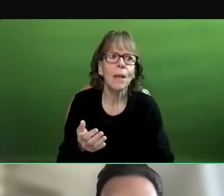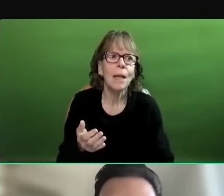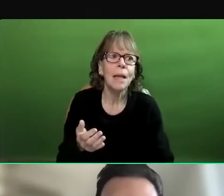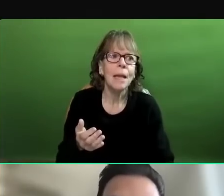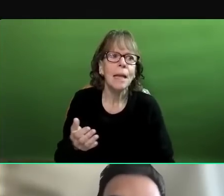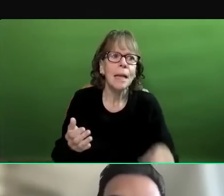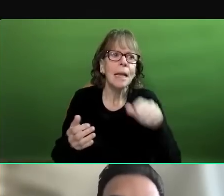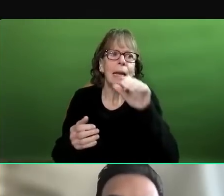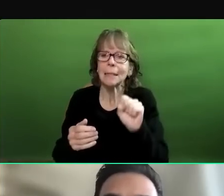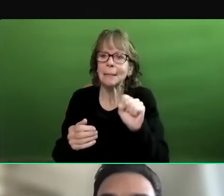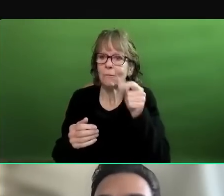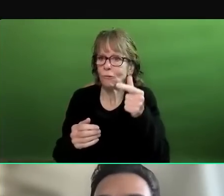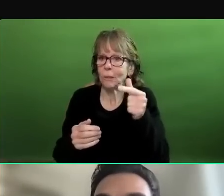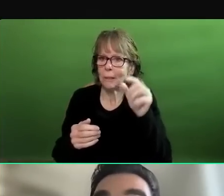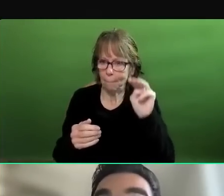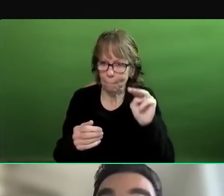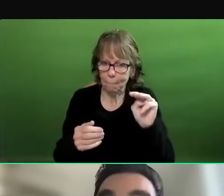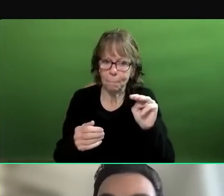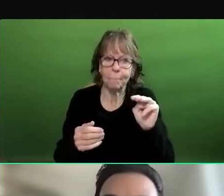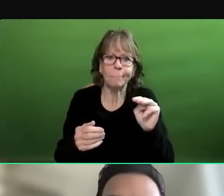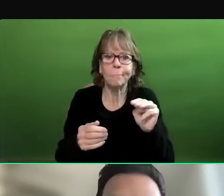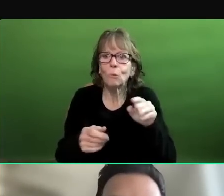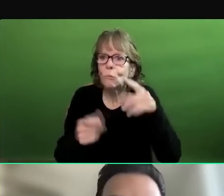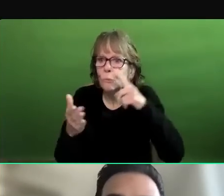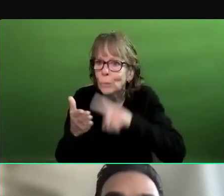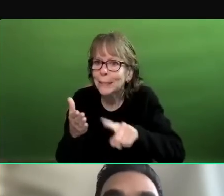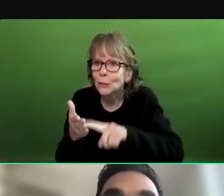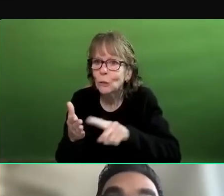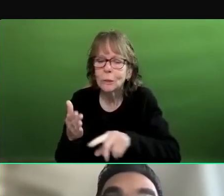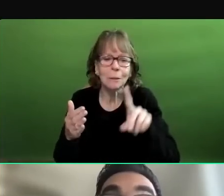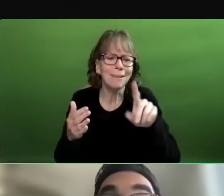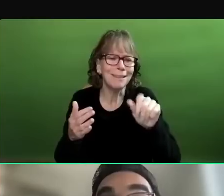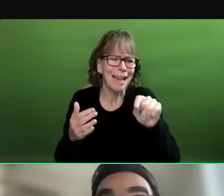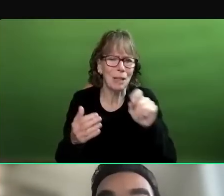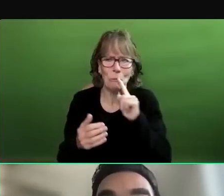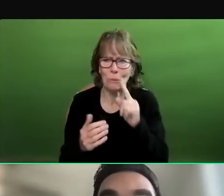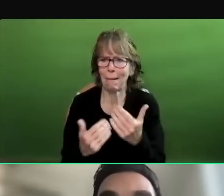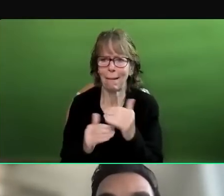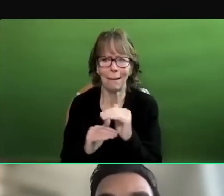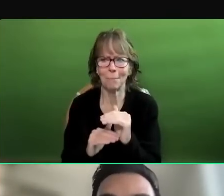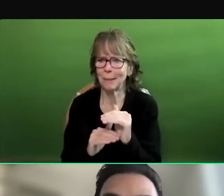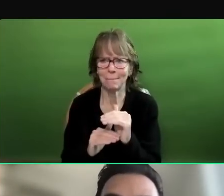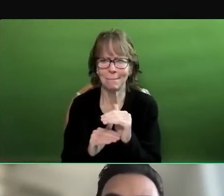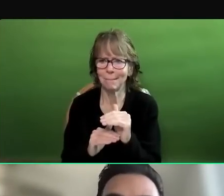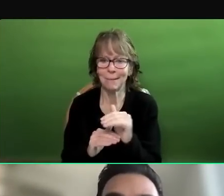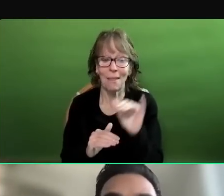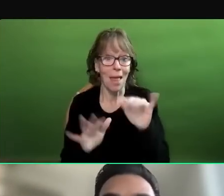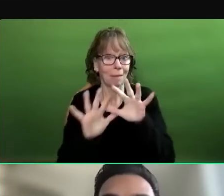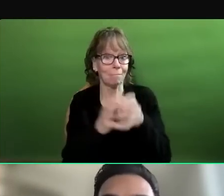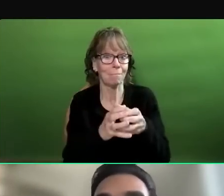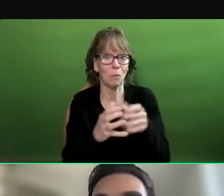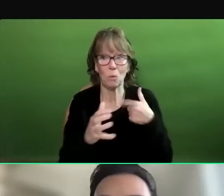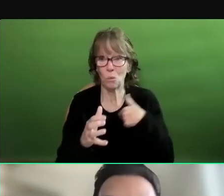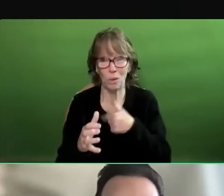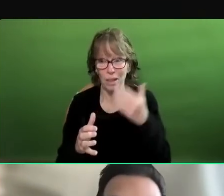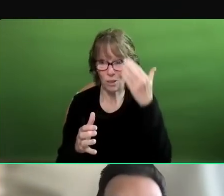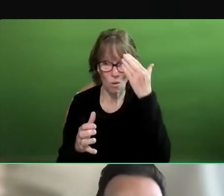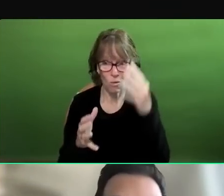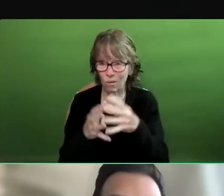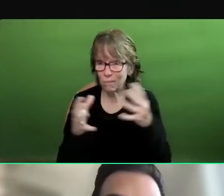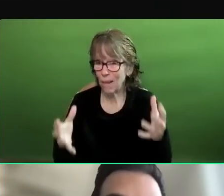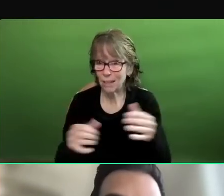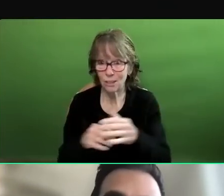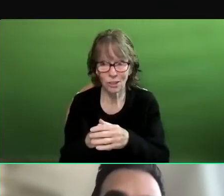space or data space, there really is limited information. We don't really know too much about this population embedded within